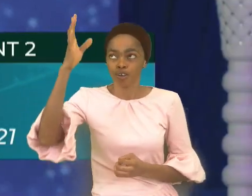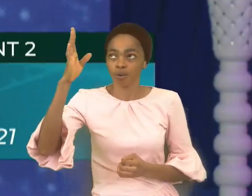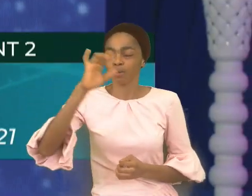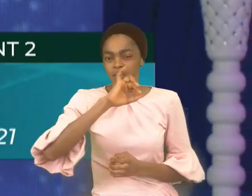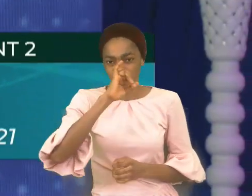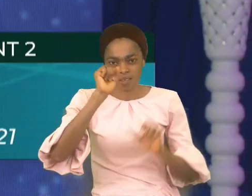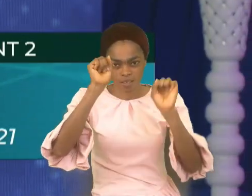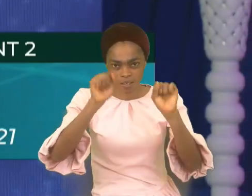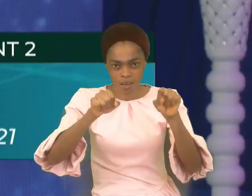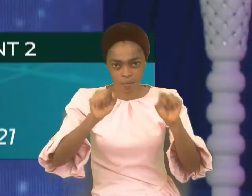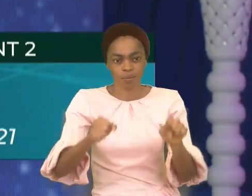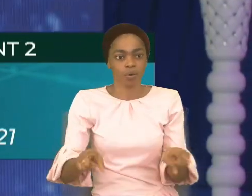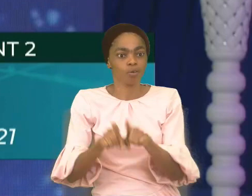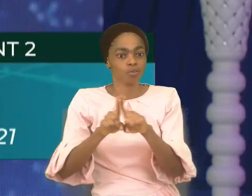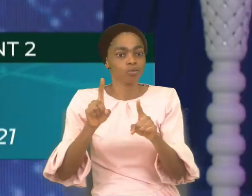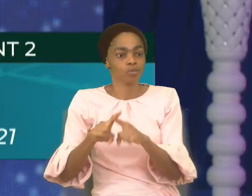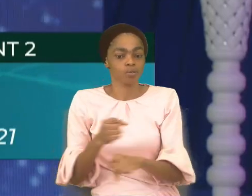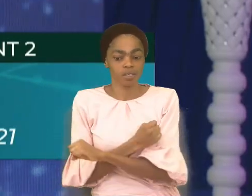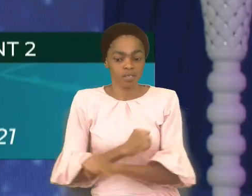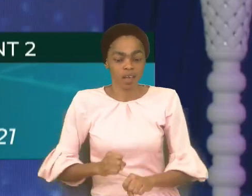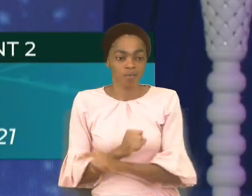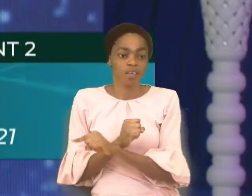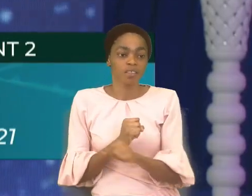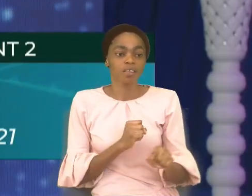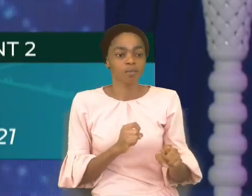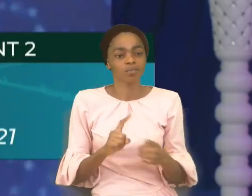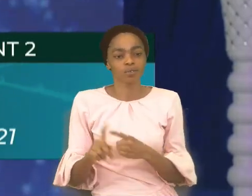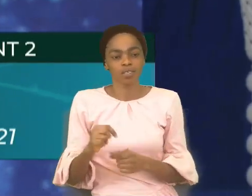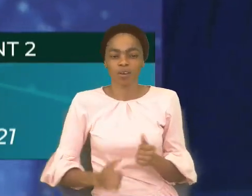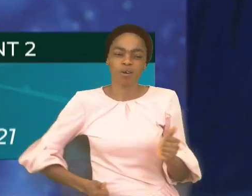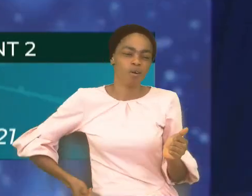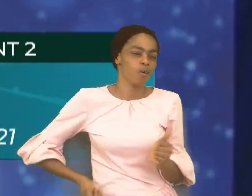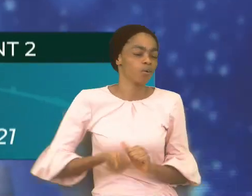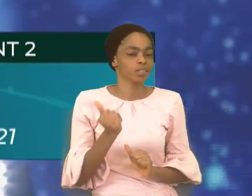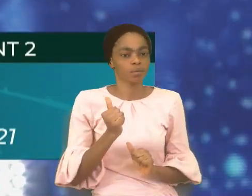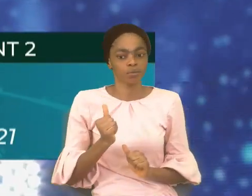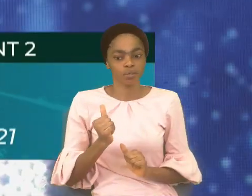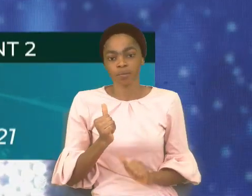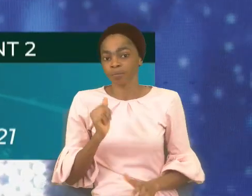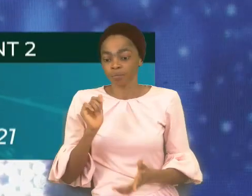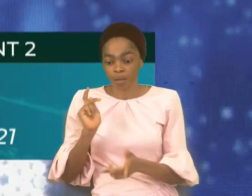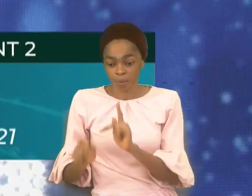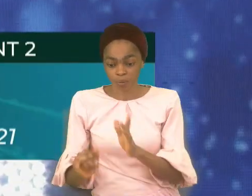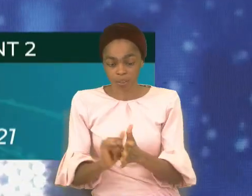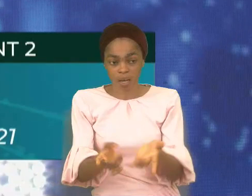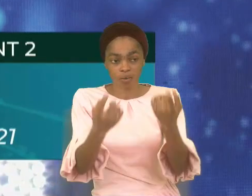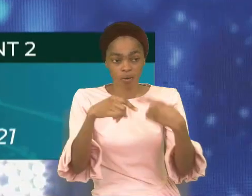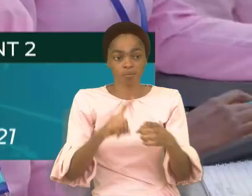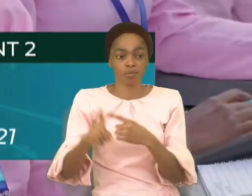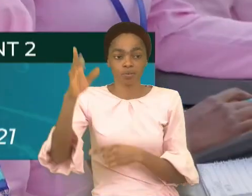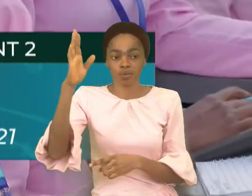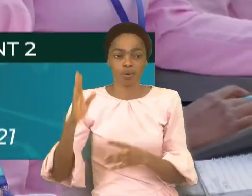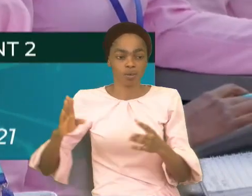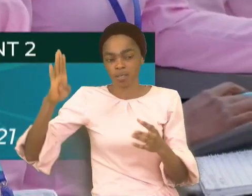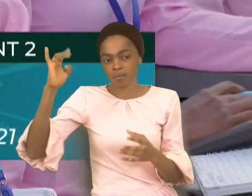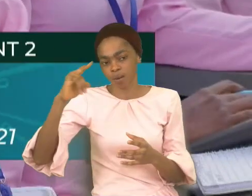the uttermost that come unto God by him, seeing he ever liveth to